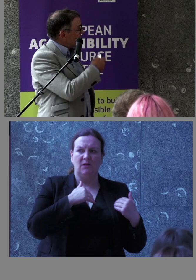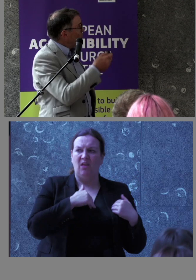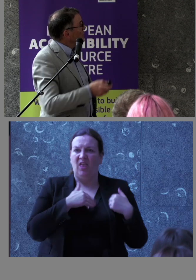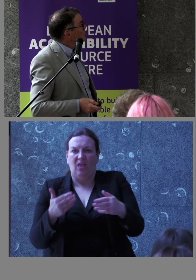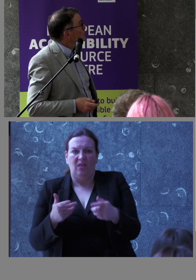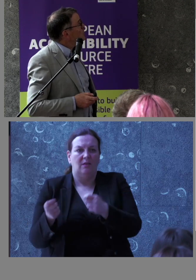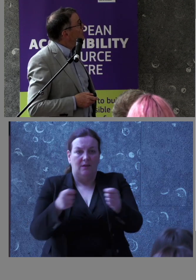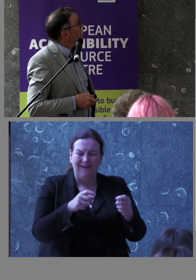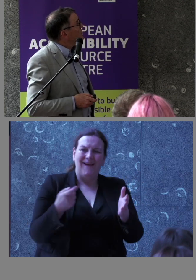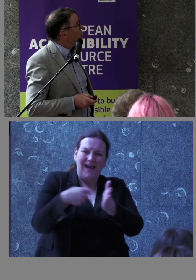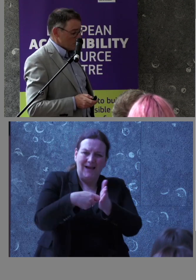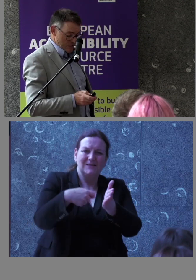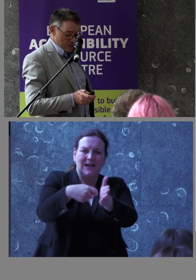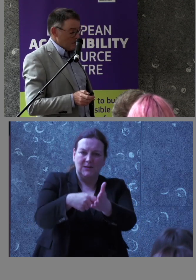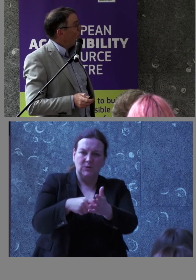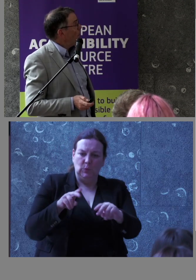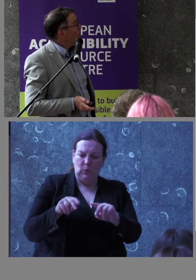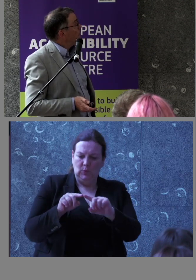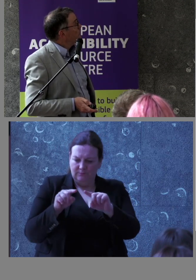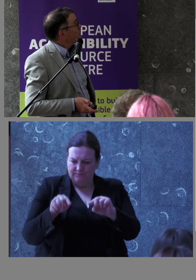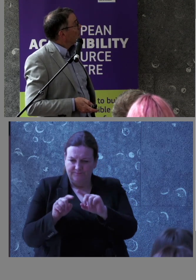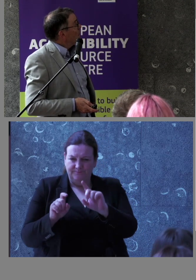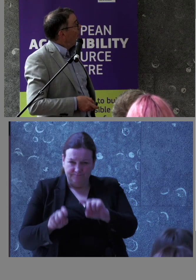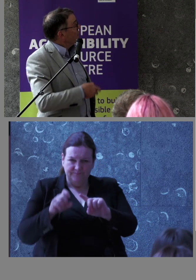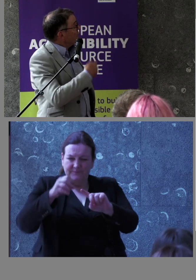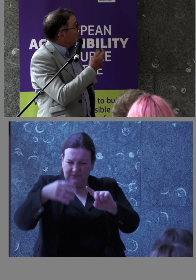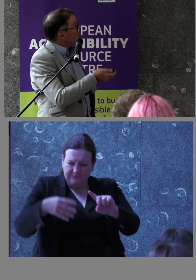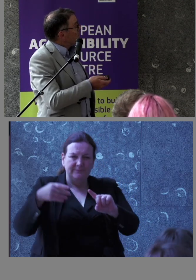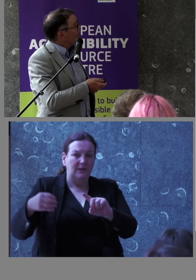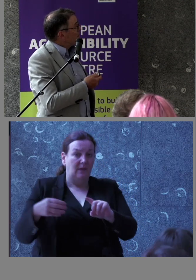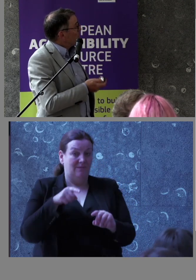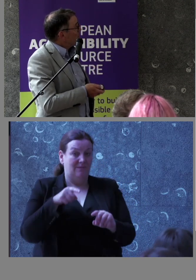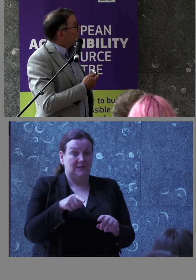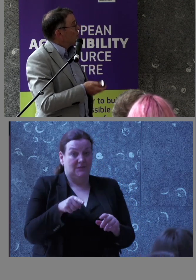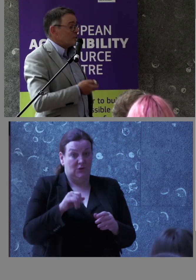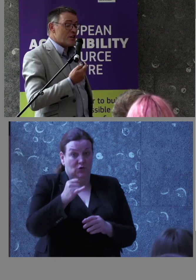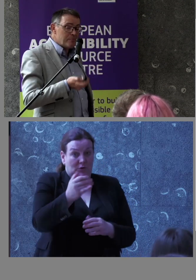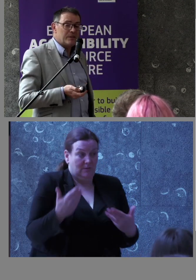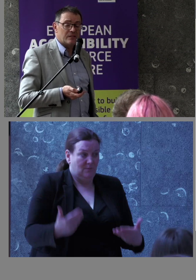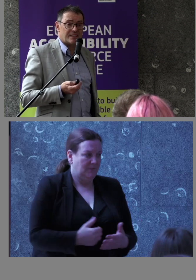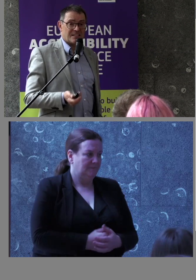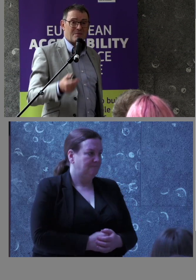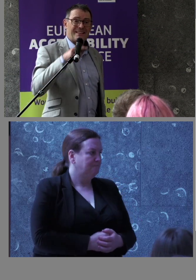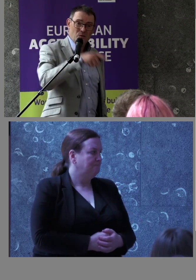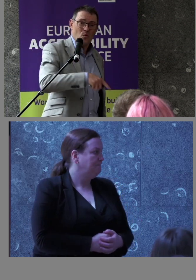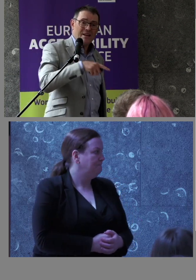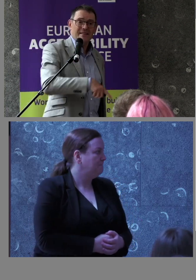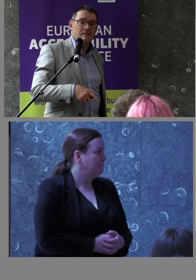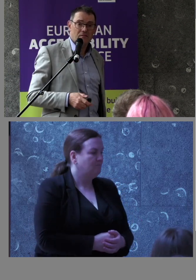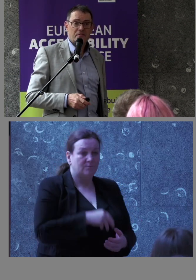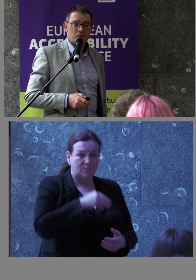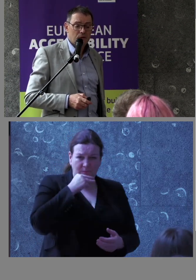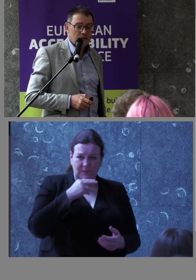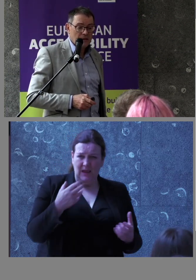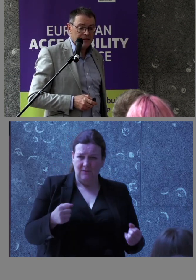put the picture to back there. That's why some of the words are a bit shortened. I should have pushed that to back. But